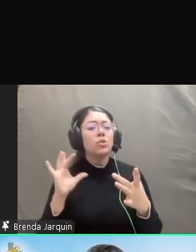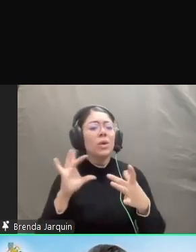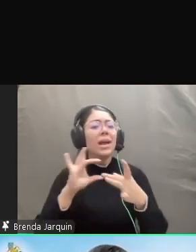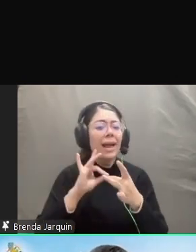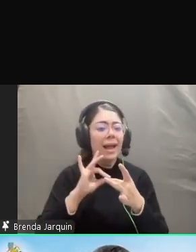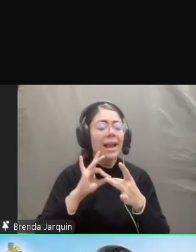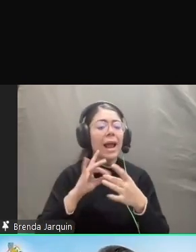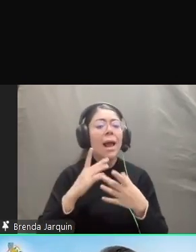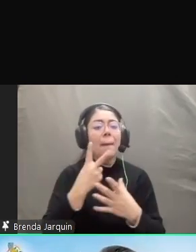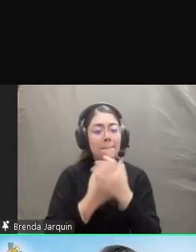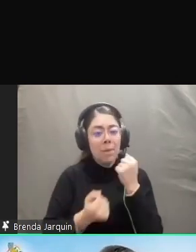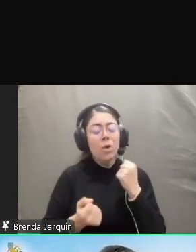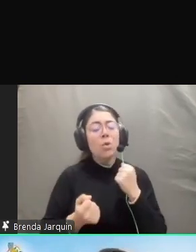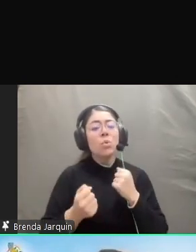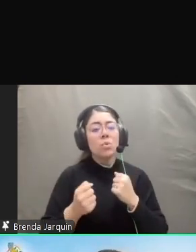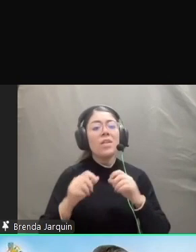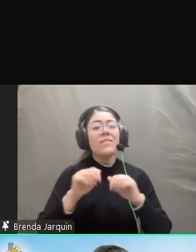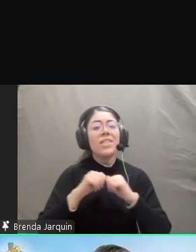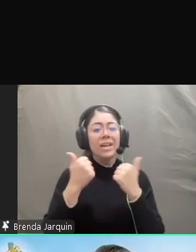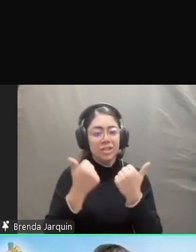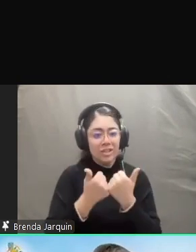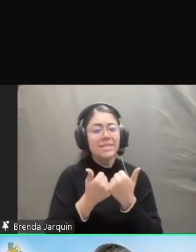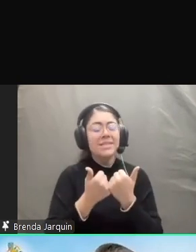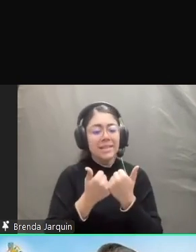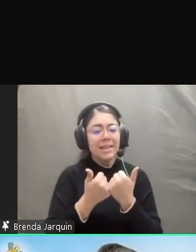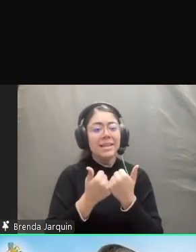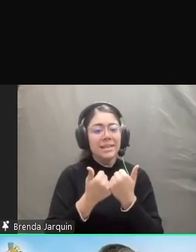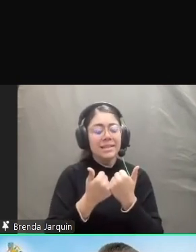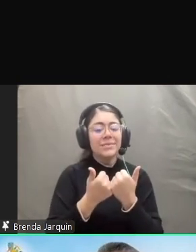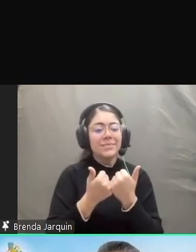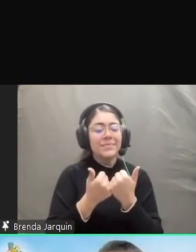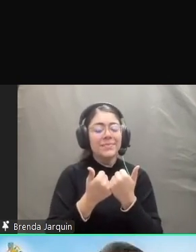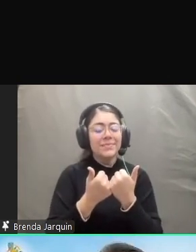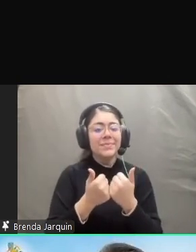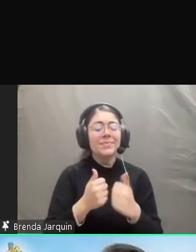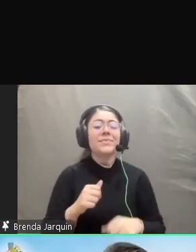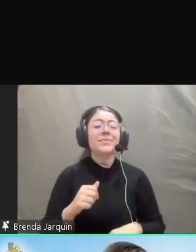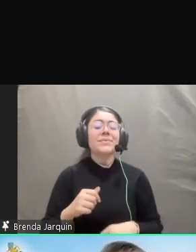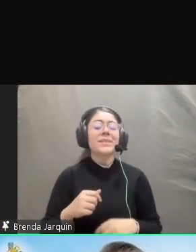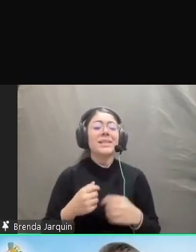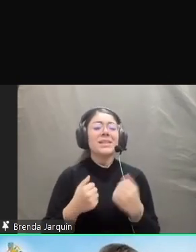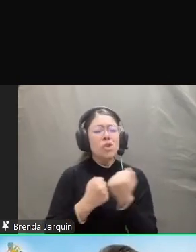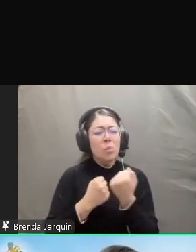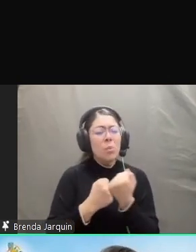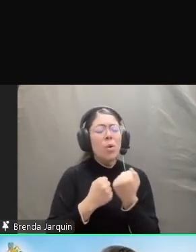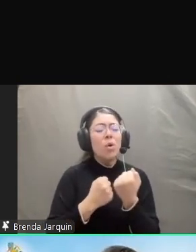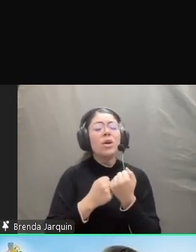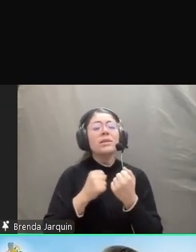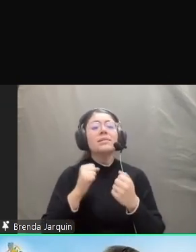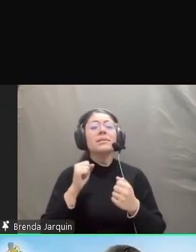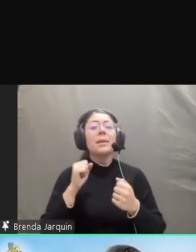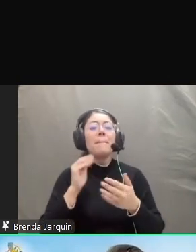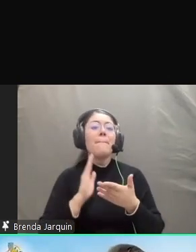forming a collaborative that will endure past the goodwill of current leadership.